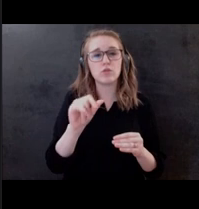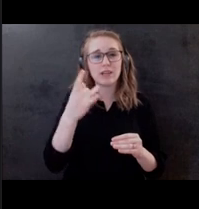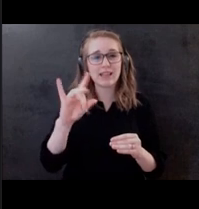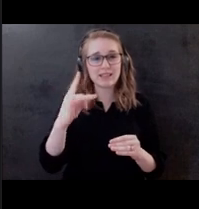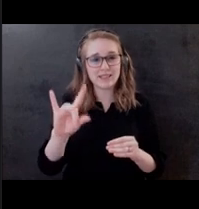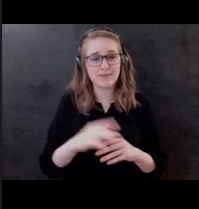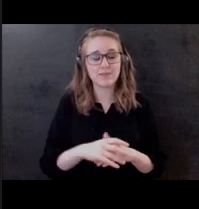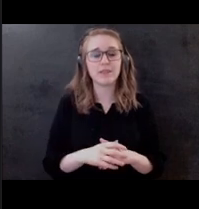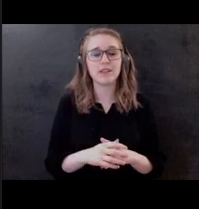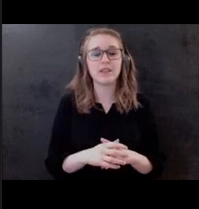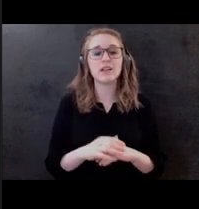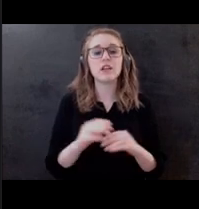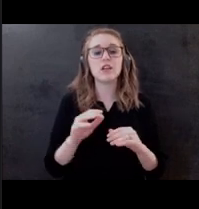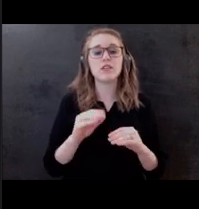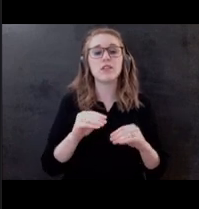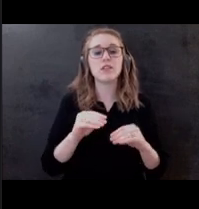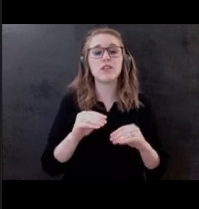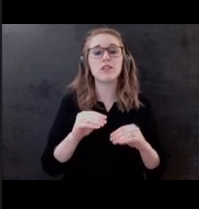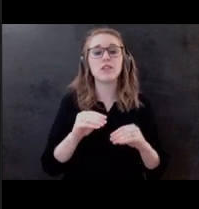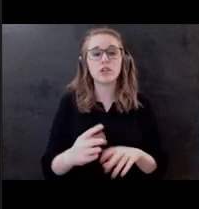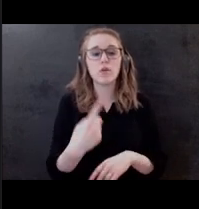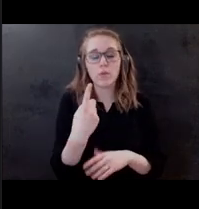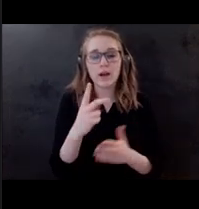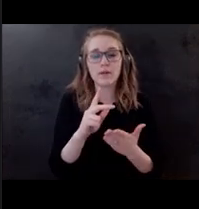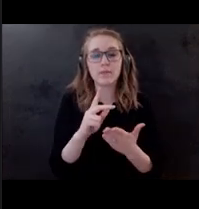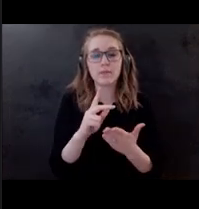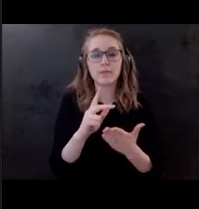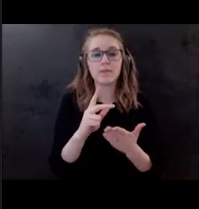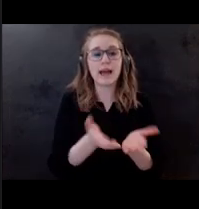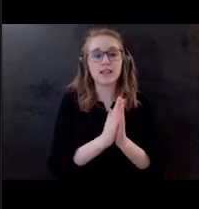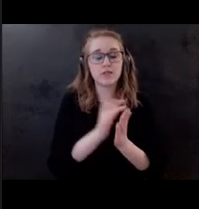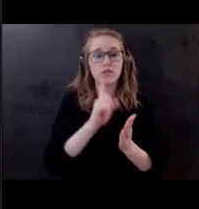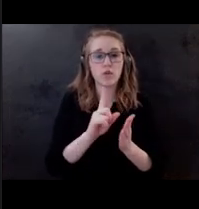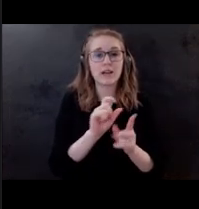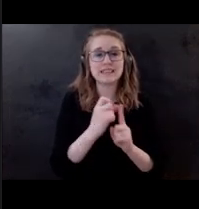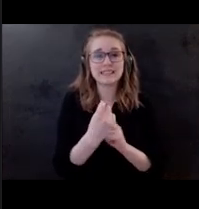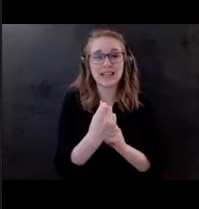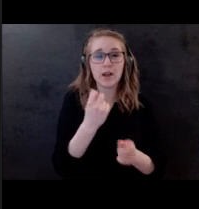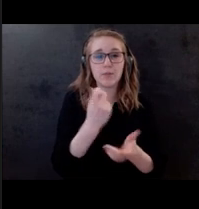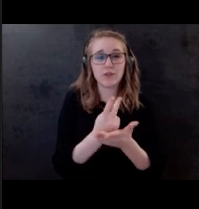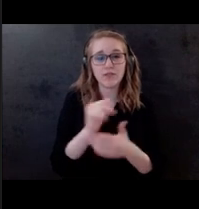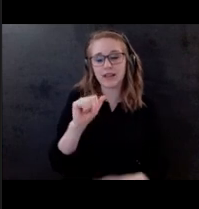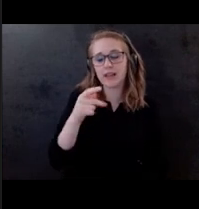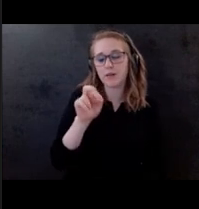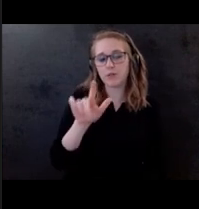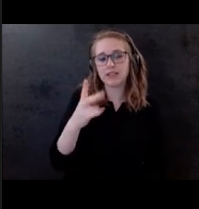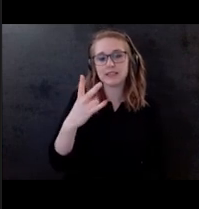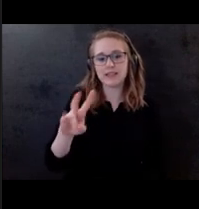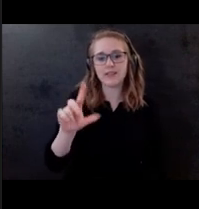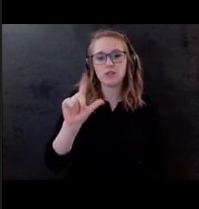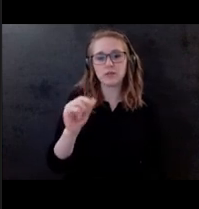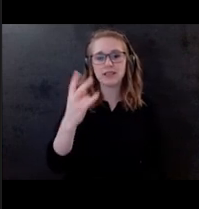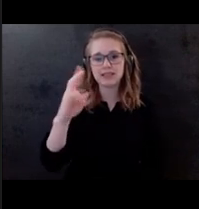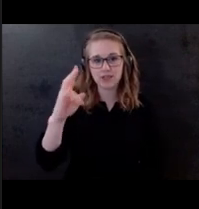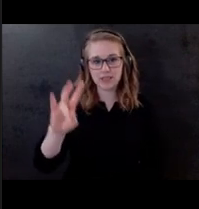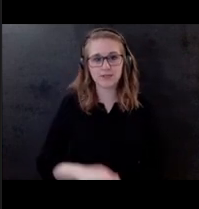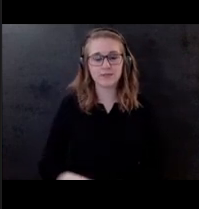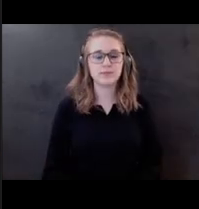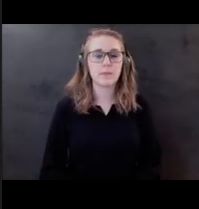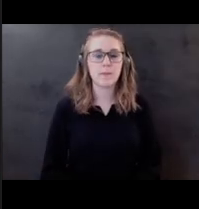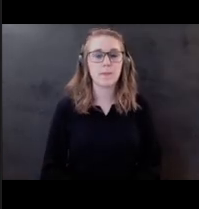February 24, 2018. The Ocean One mixed-use project received site plan approval from the city on April 17, 2017.